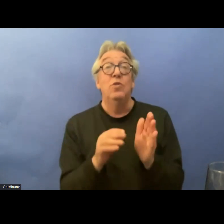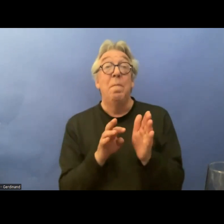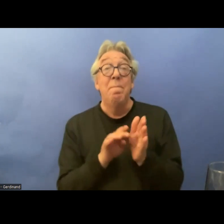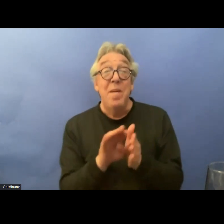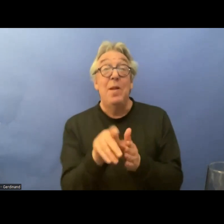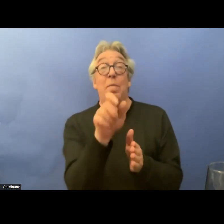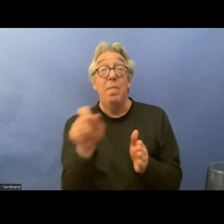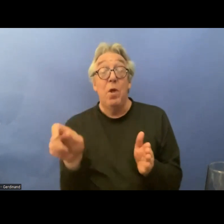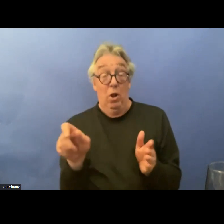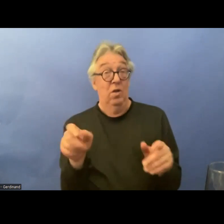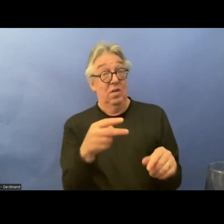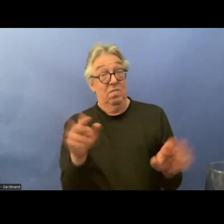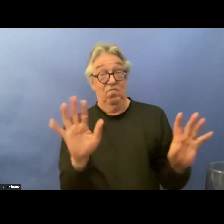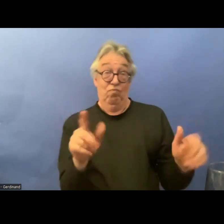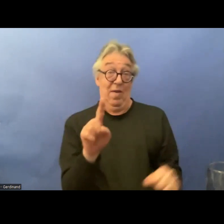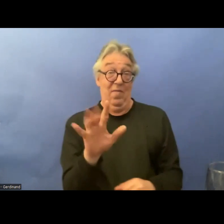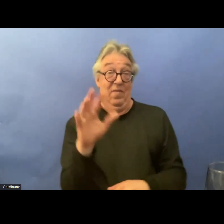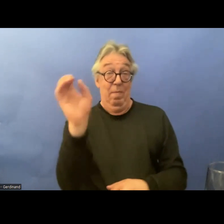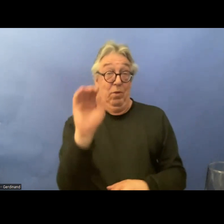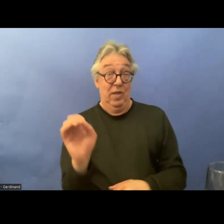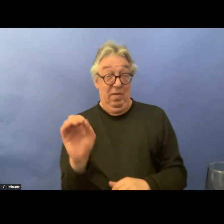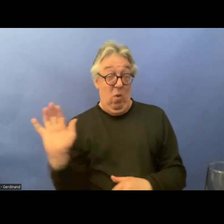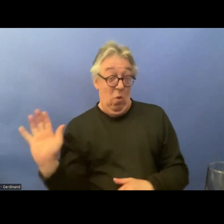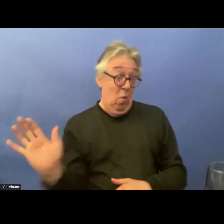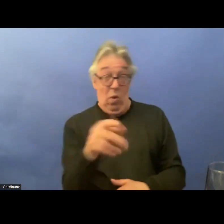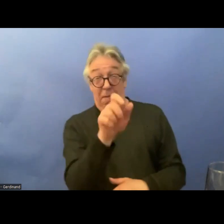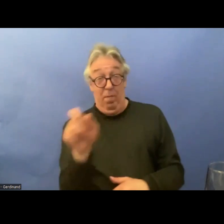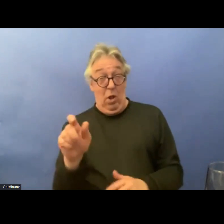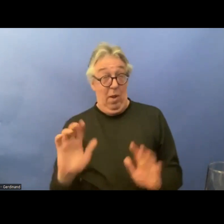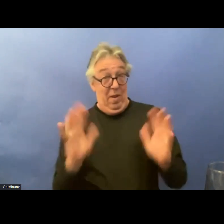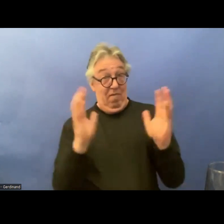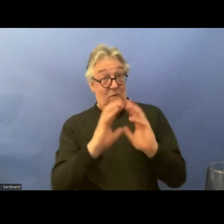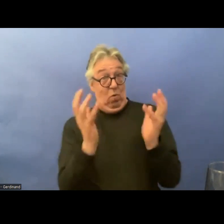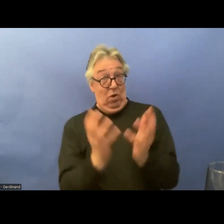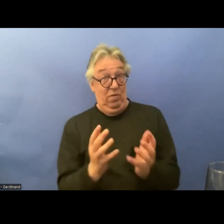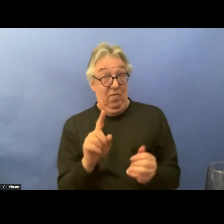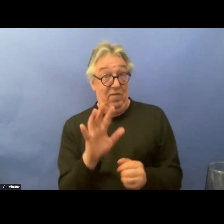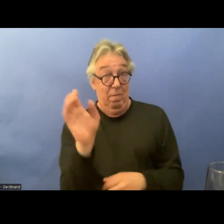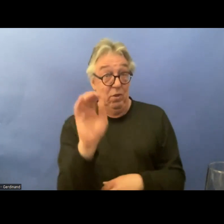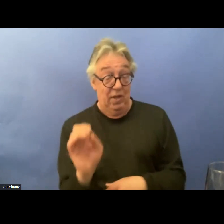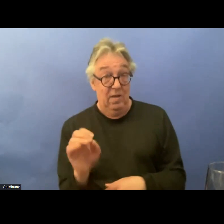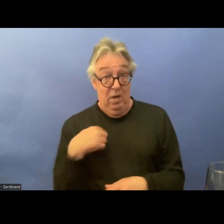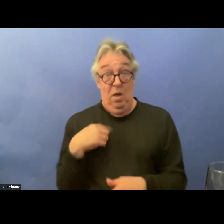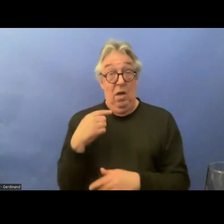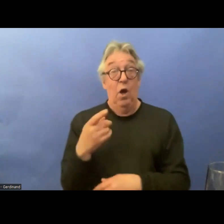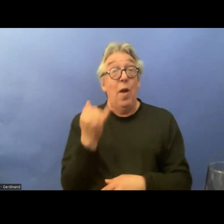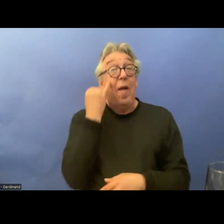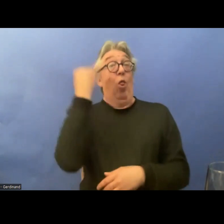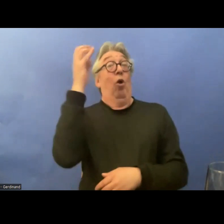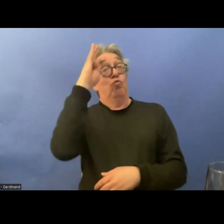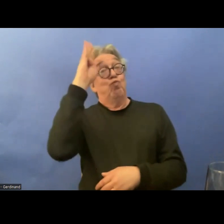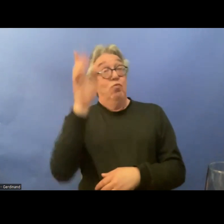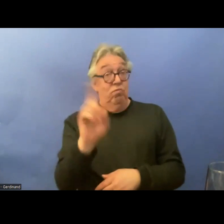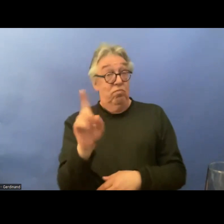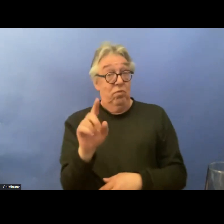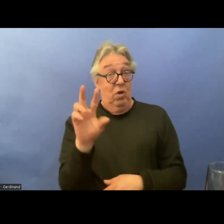about 15% of the global population. And these statistics are based on the World Health Organization's